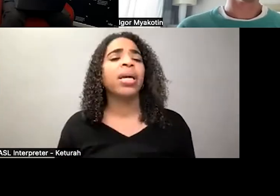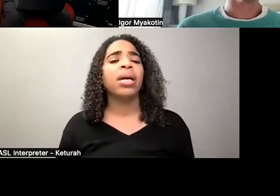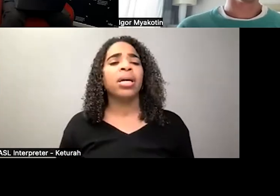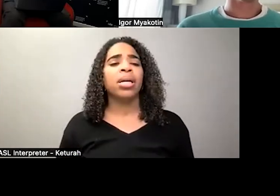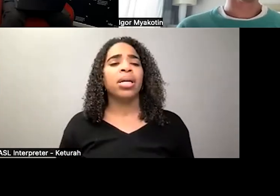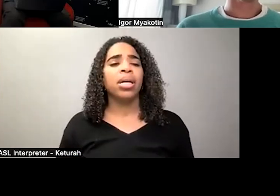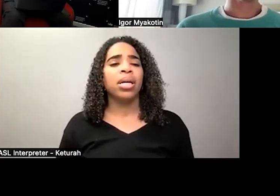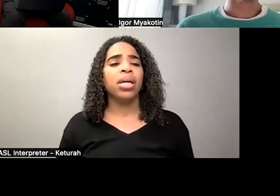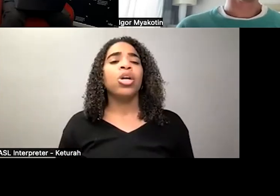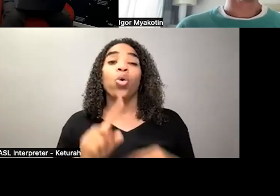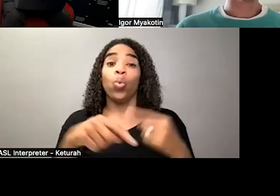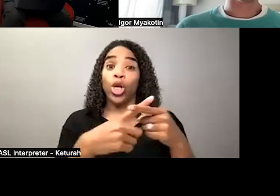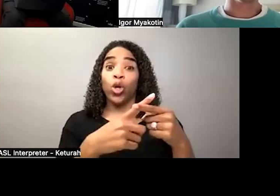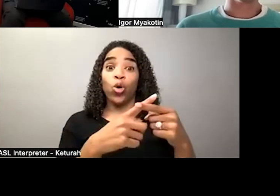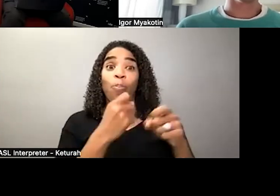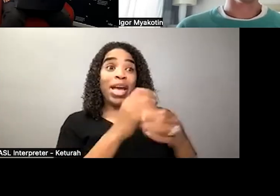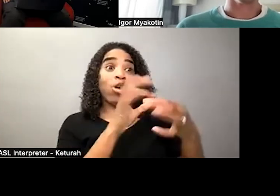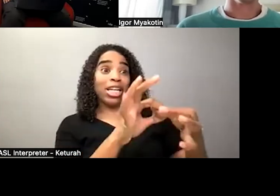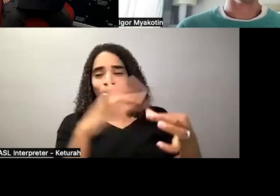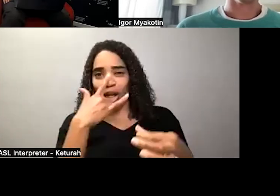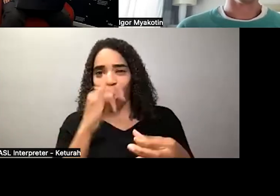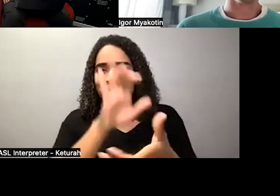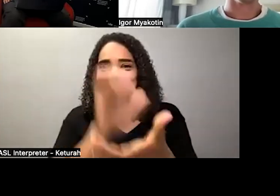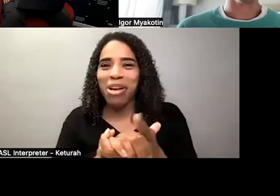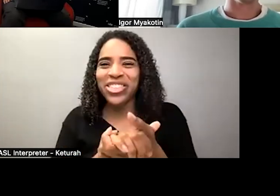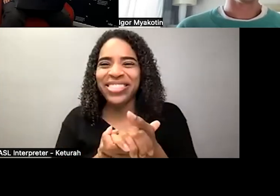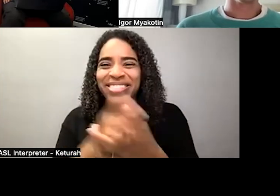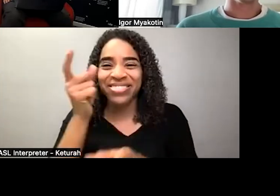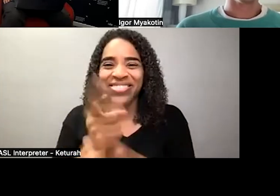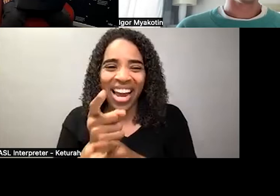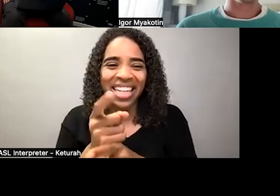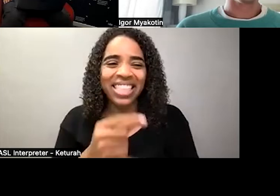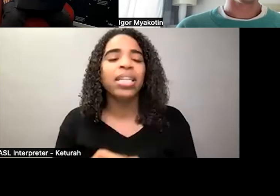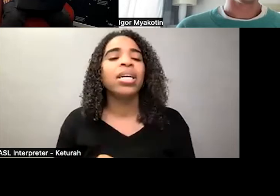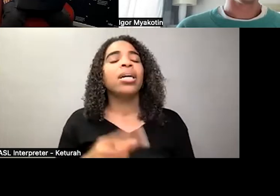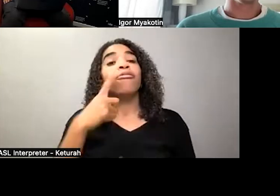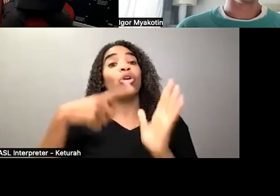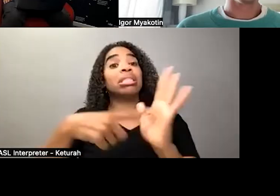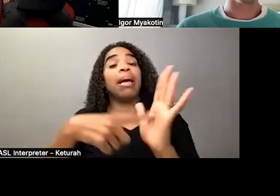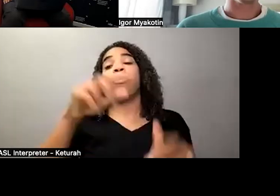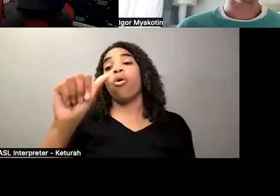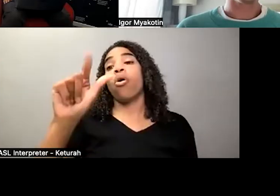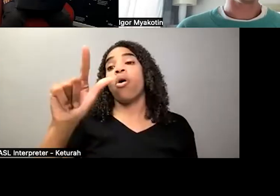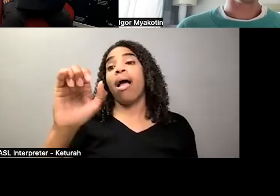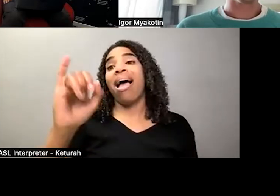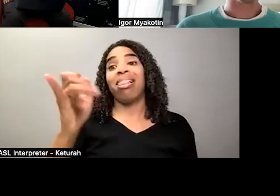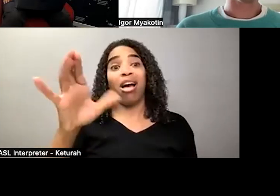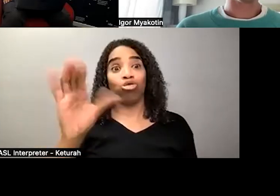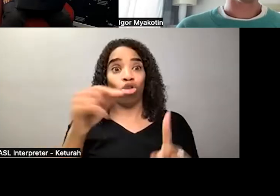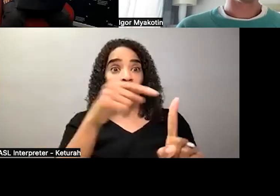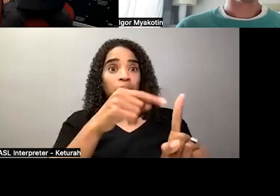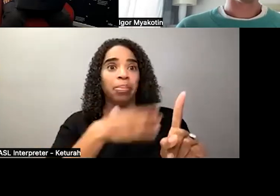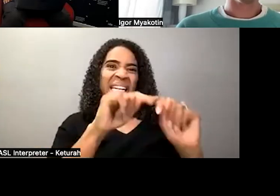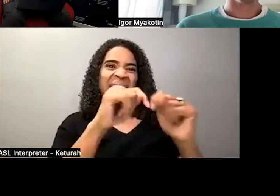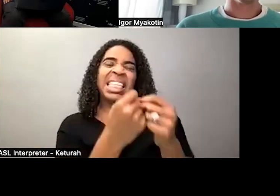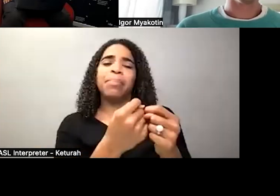like a marriage. I try to protect a lot Alejandro, for example, because it's hard. It's